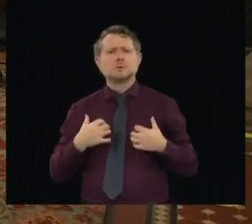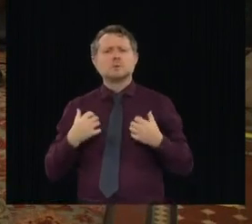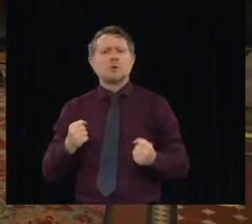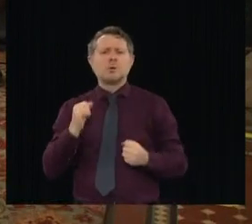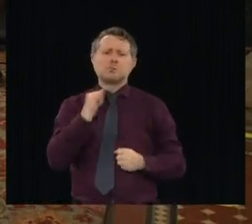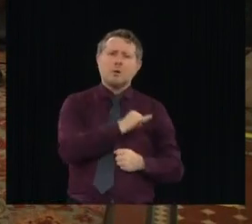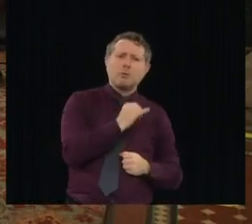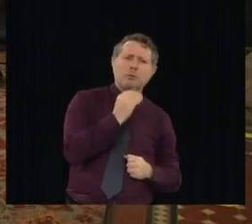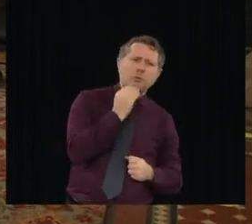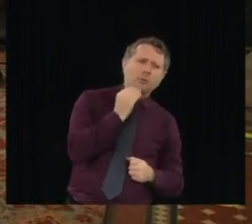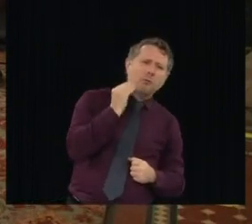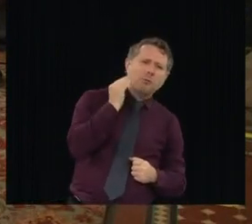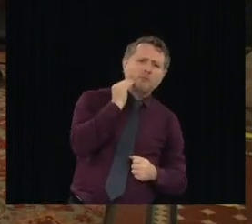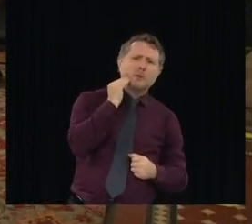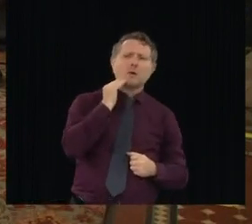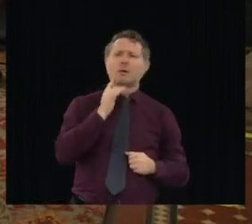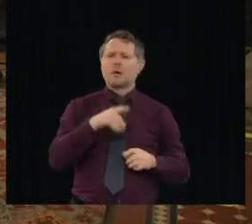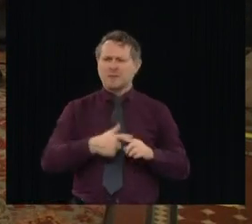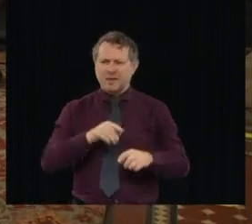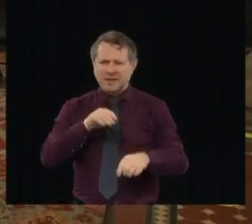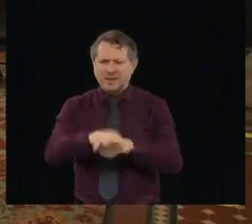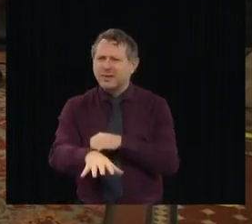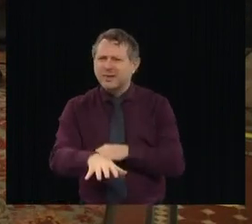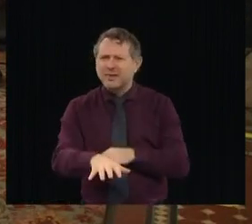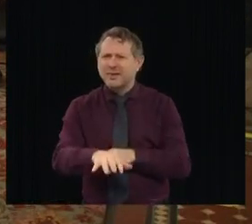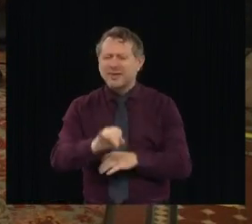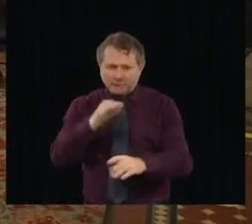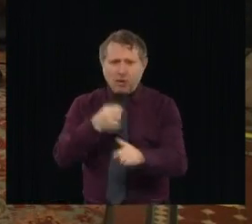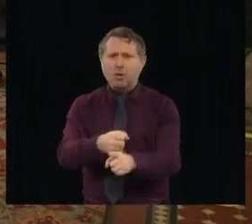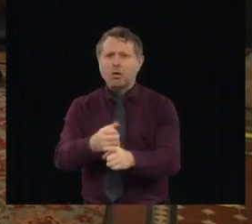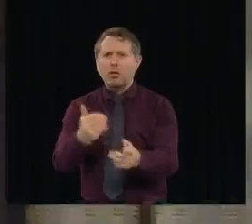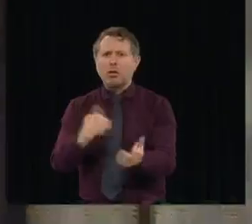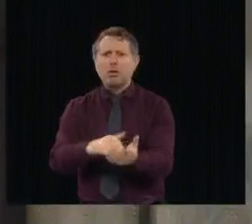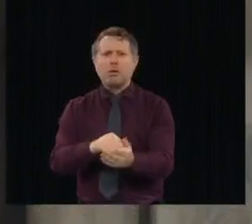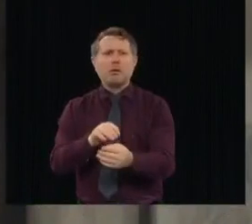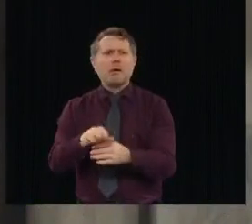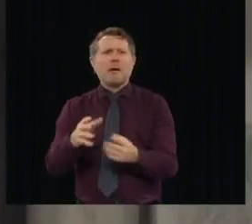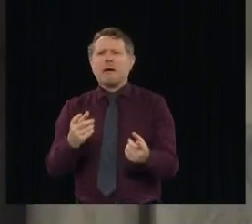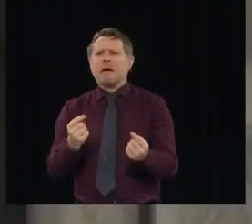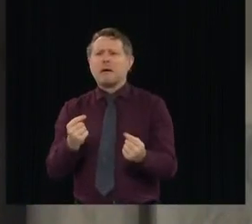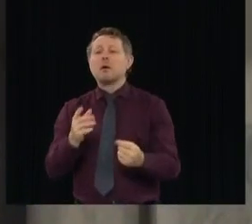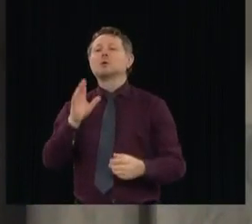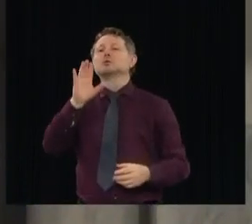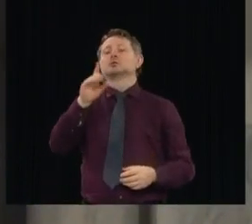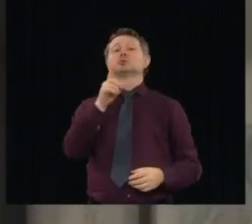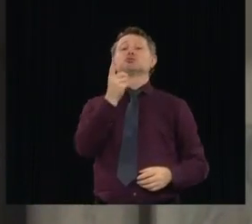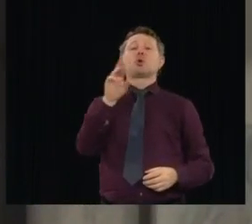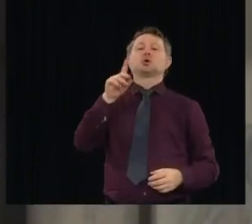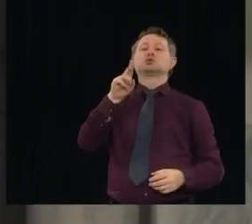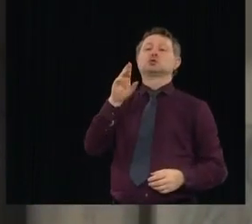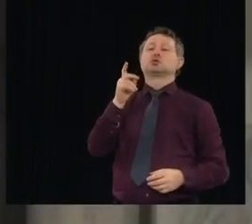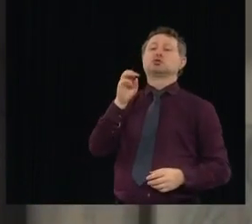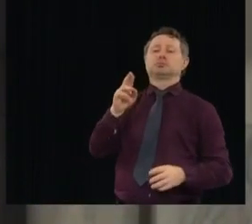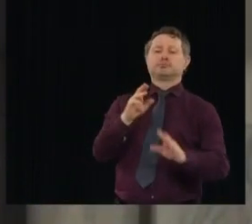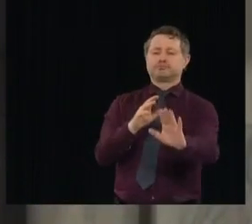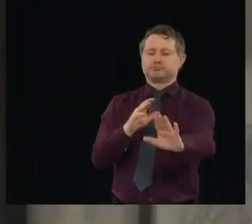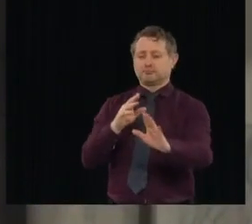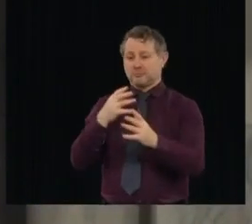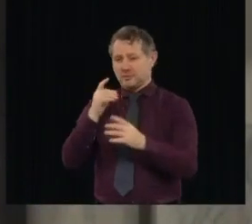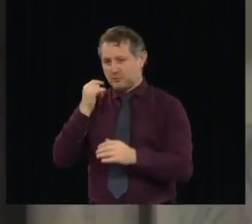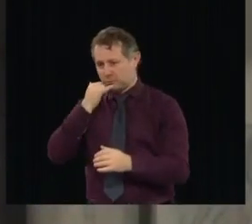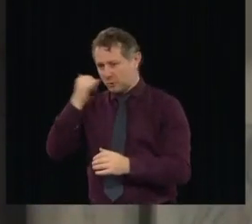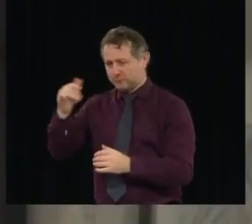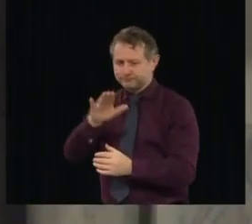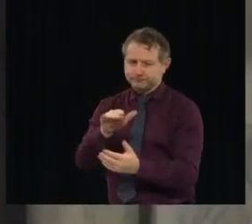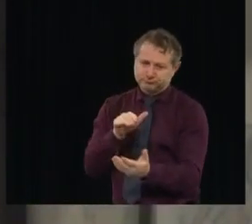if just baseline, if they were to get infected? Well, I think the first thing, obviously, is to contact their physician if they have any of these symptoms of